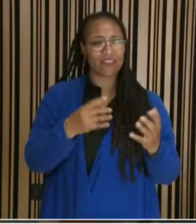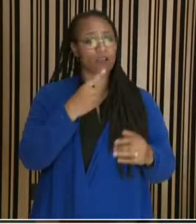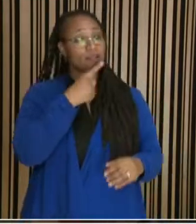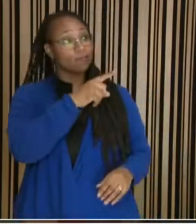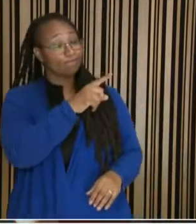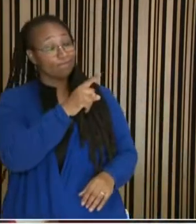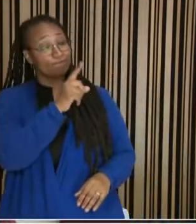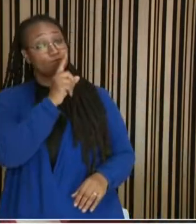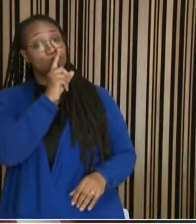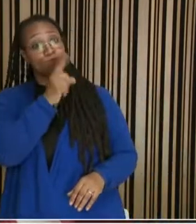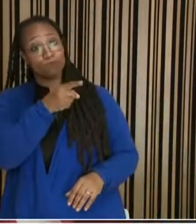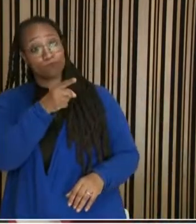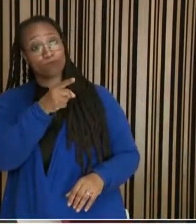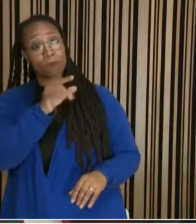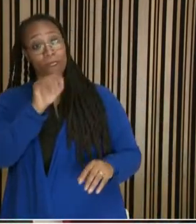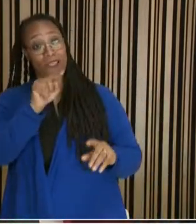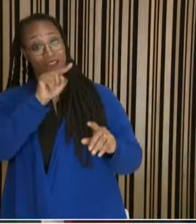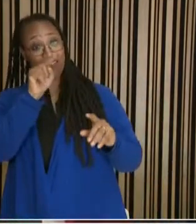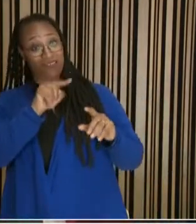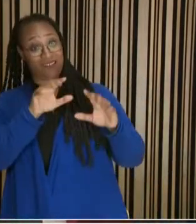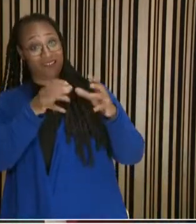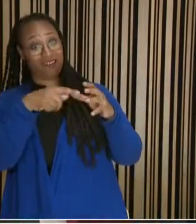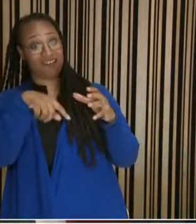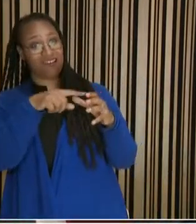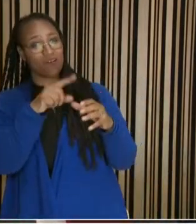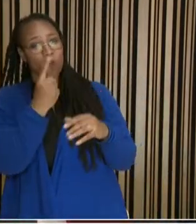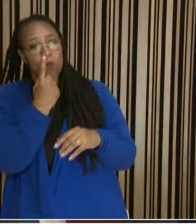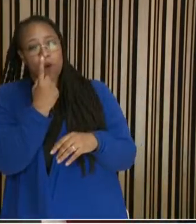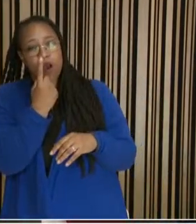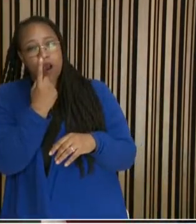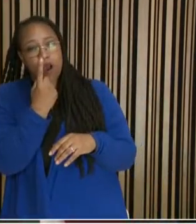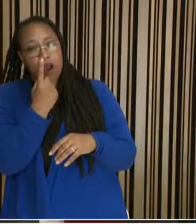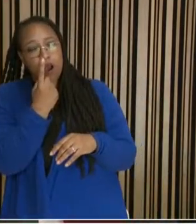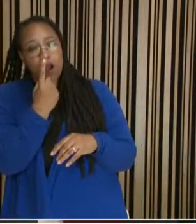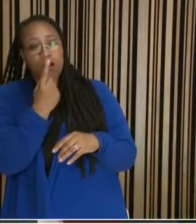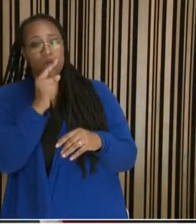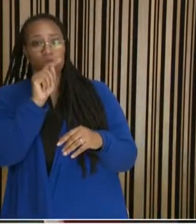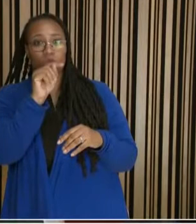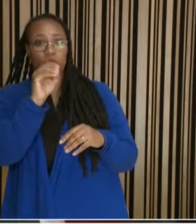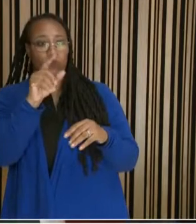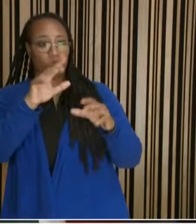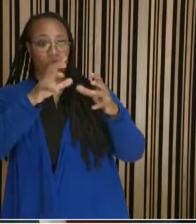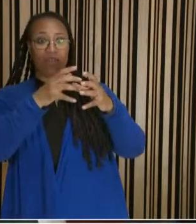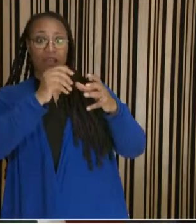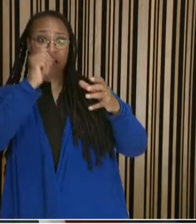Inclusionary zoning is one tool in our toolbox. It is not the